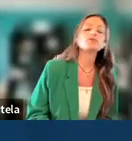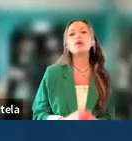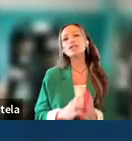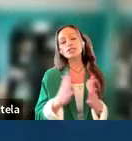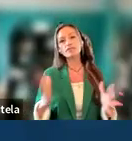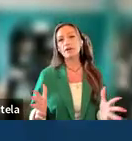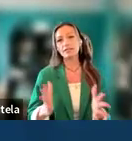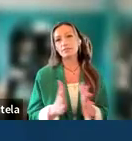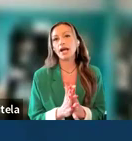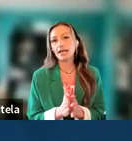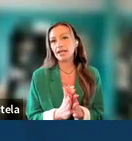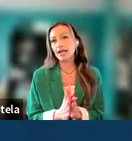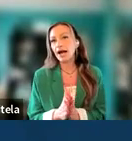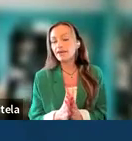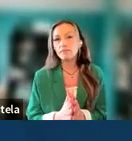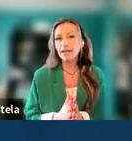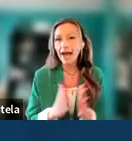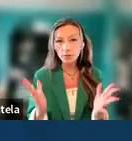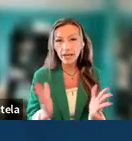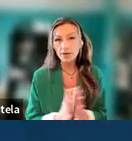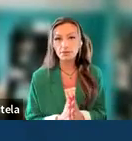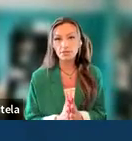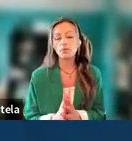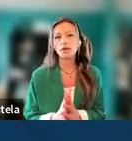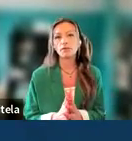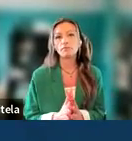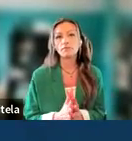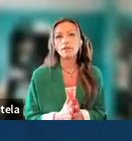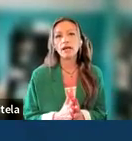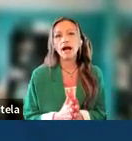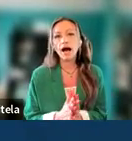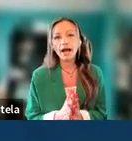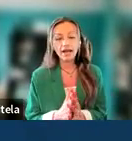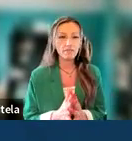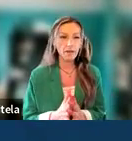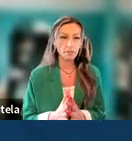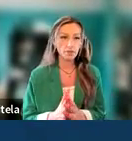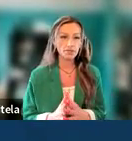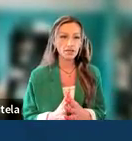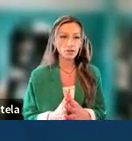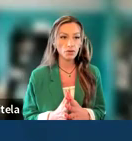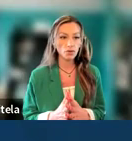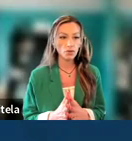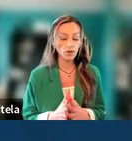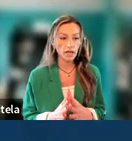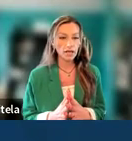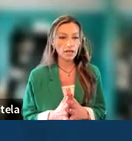for the duration of my sobriety, I have been out loud sober. I have been a person